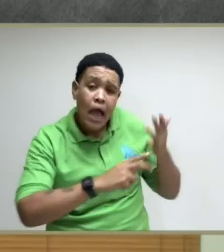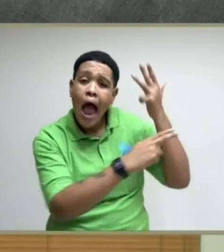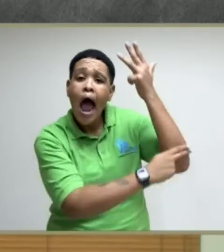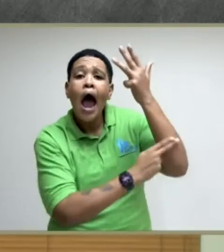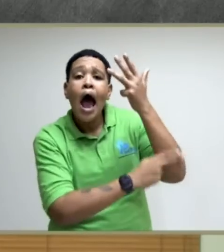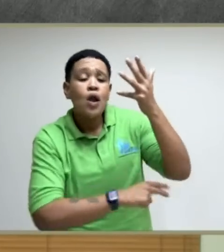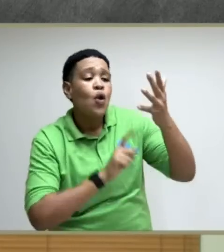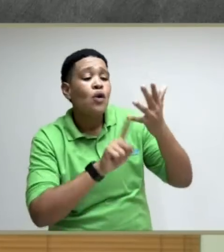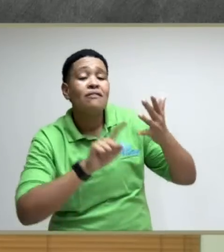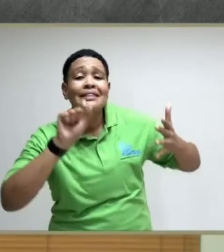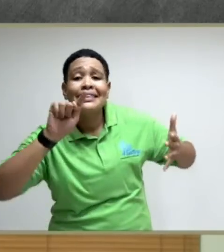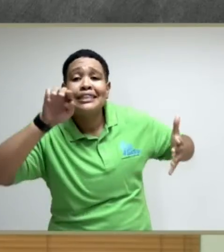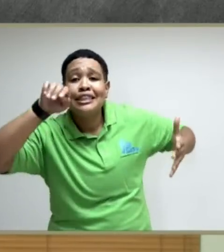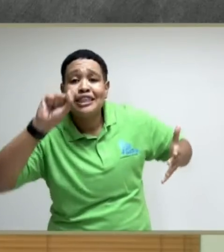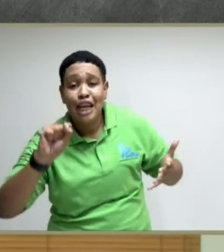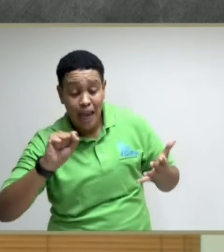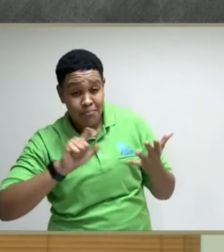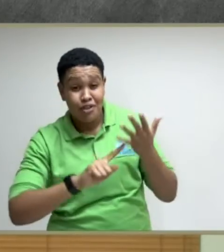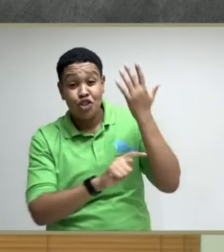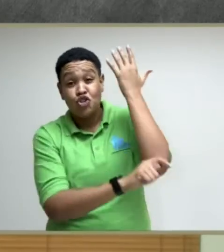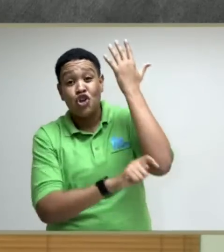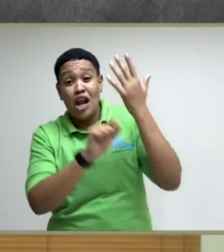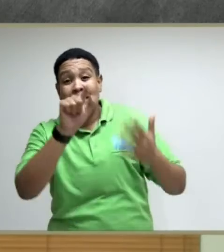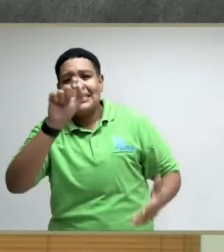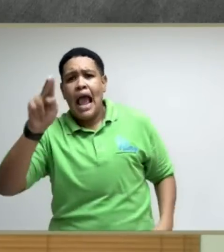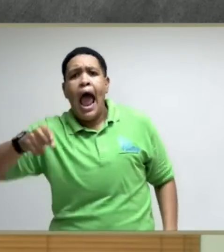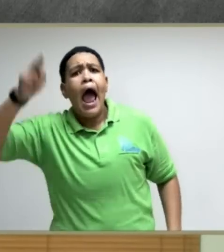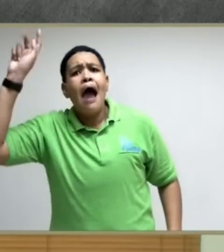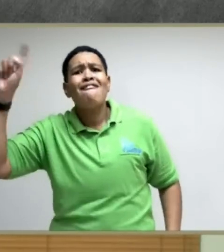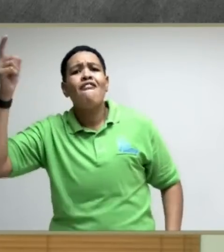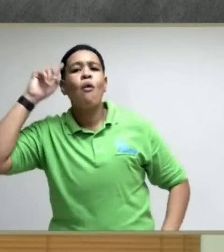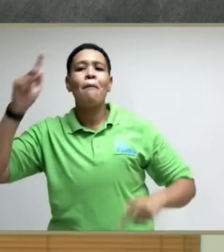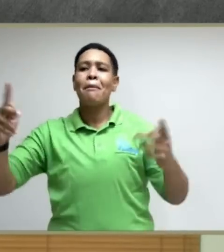St. James, Trelawney, and St. Anne.